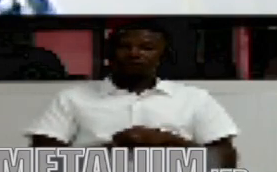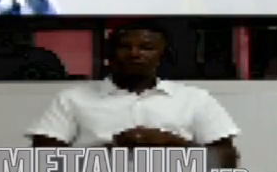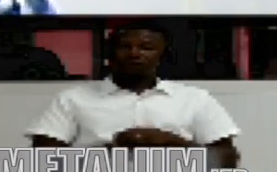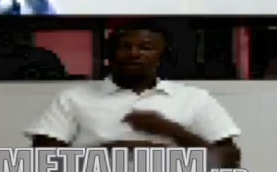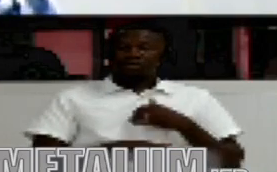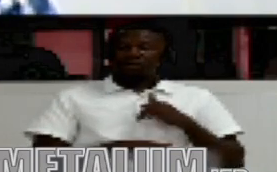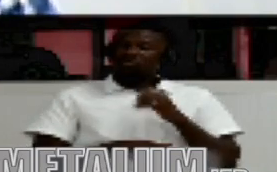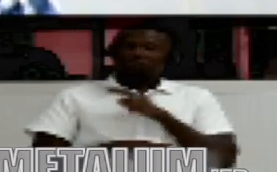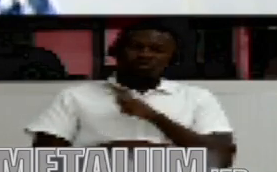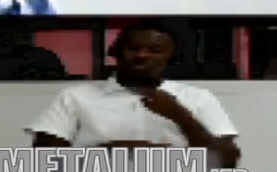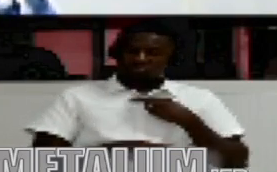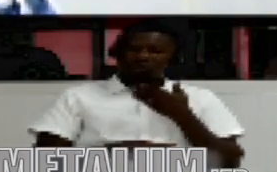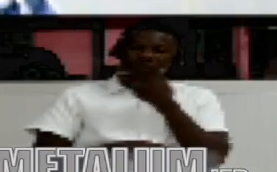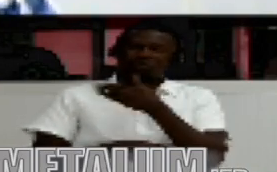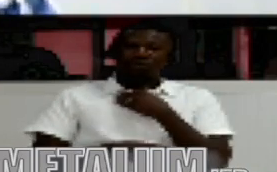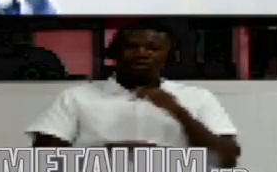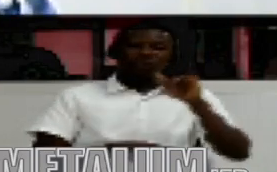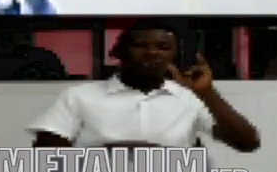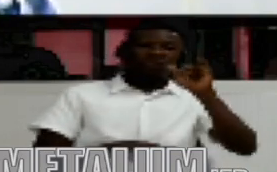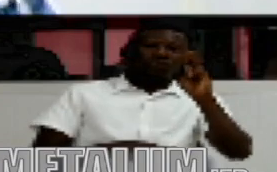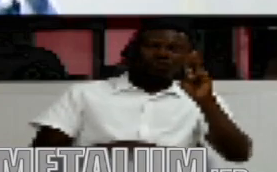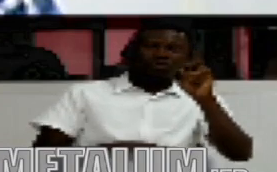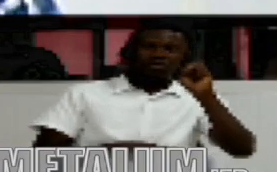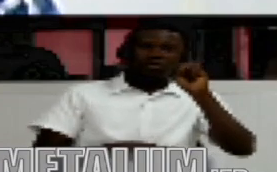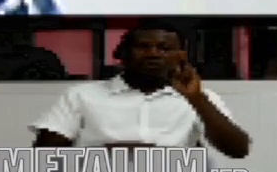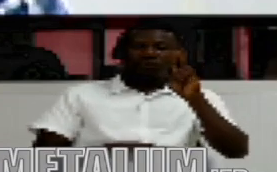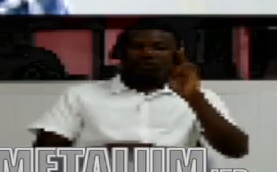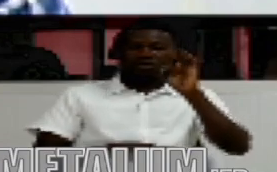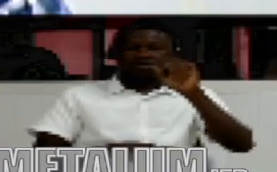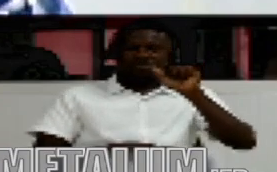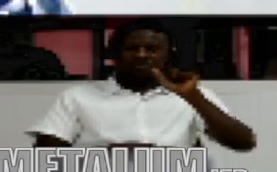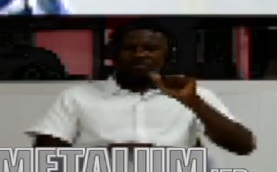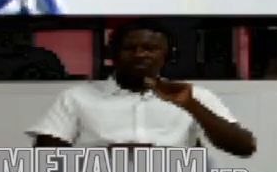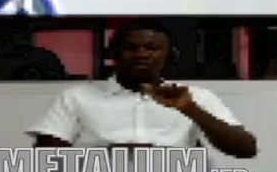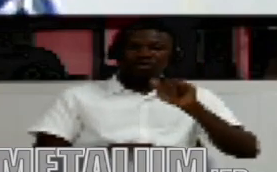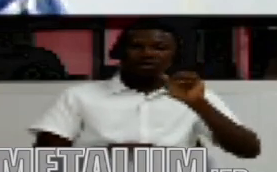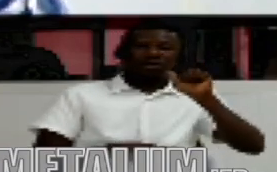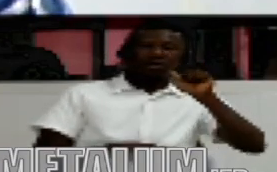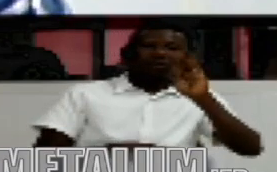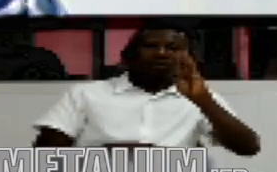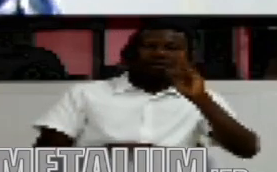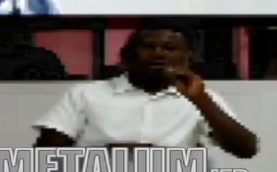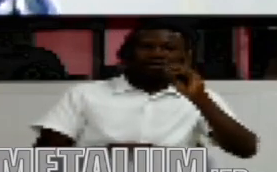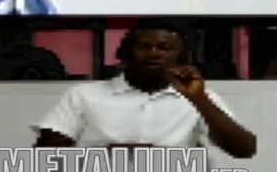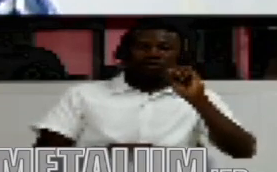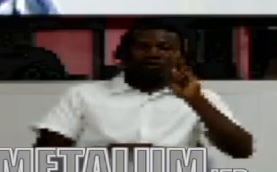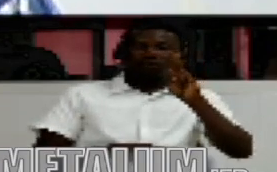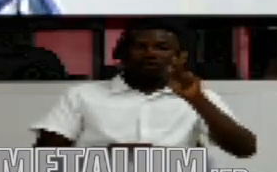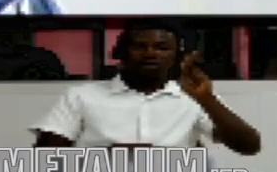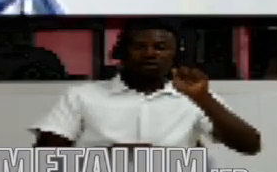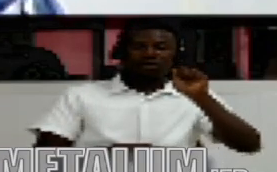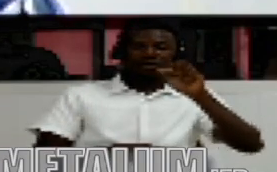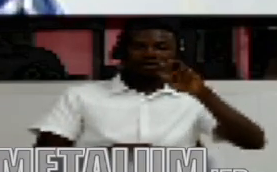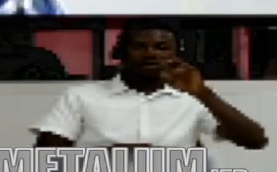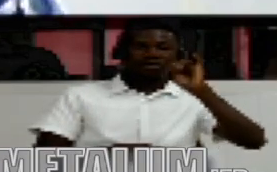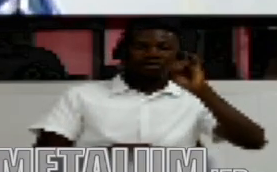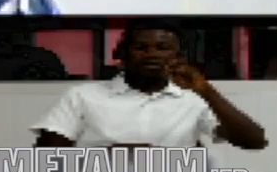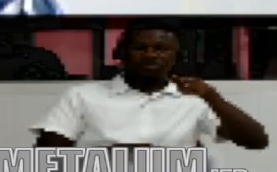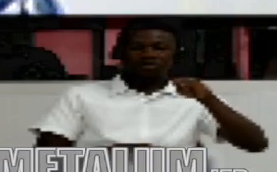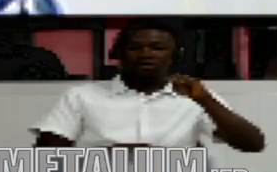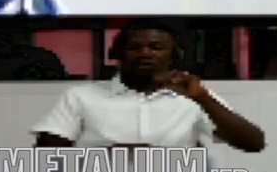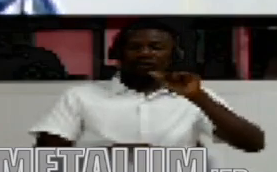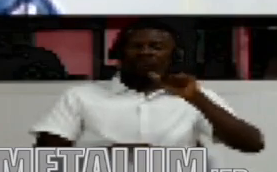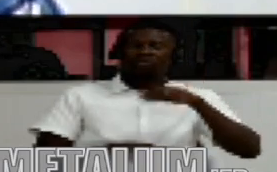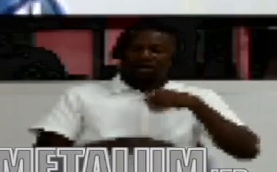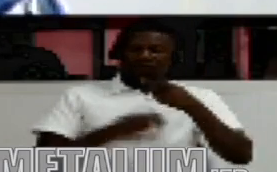Abdulkarim, and obviously Aliou, because he will be with us to help take care of